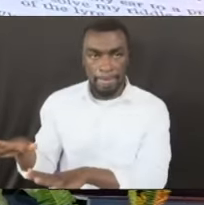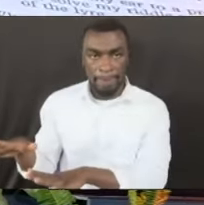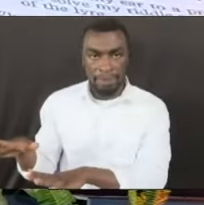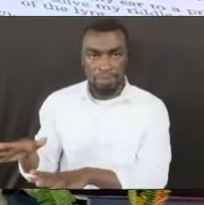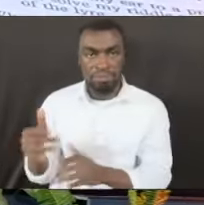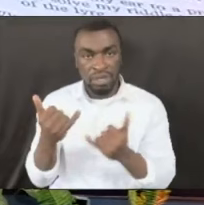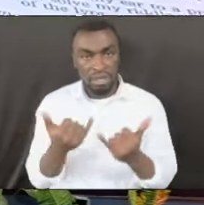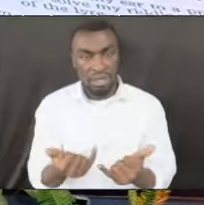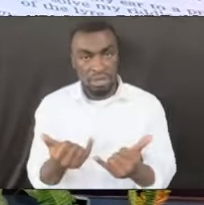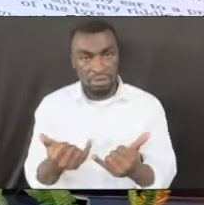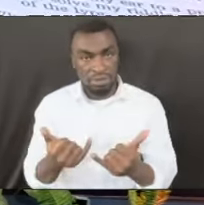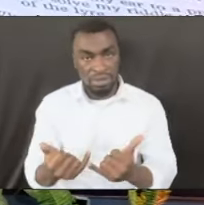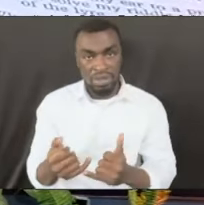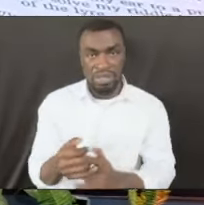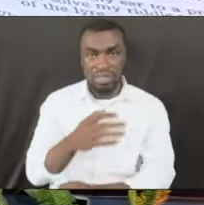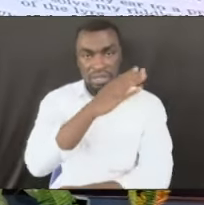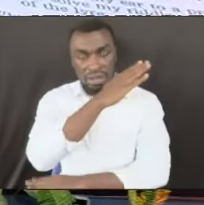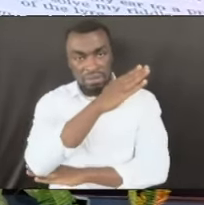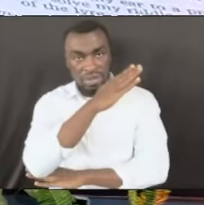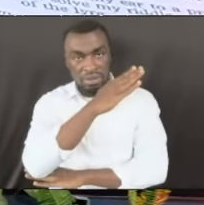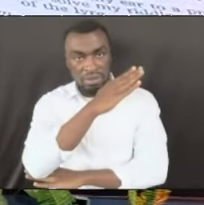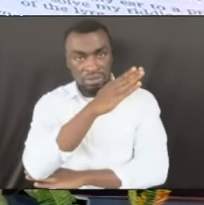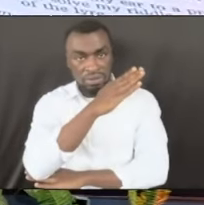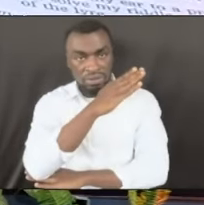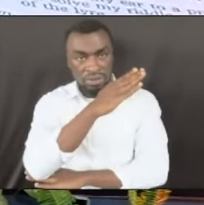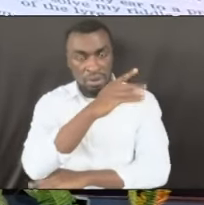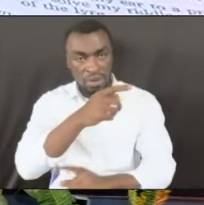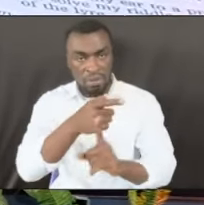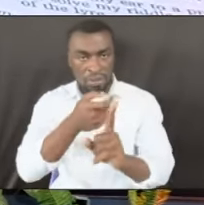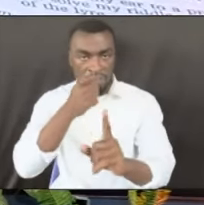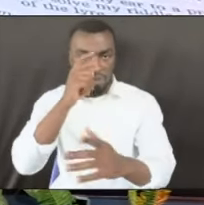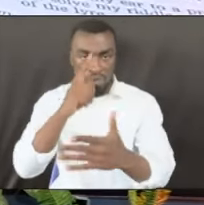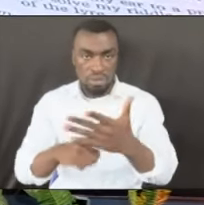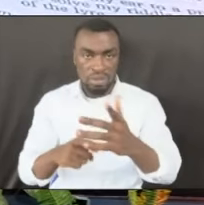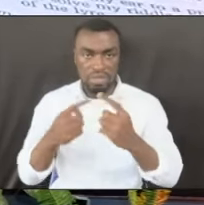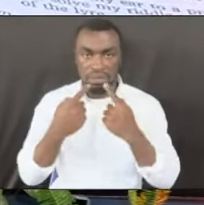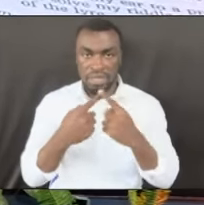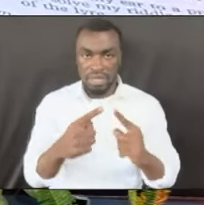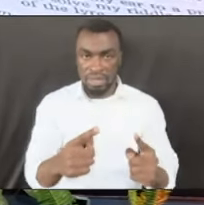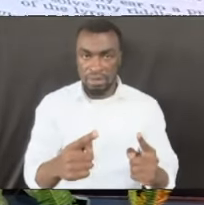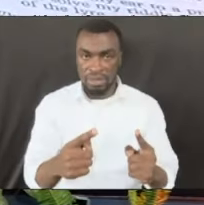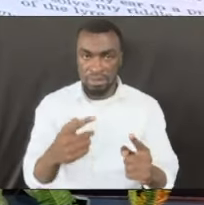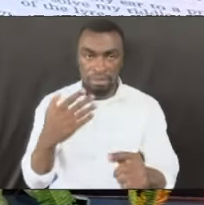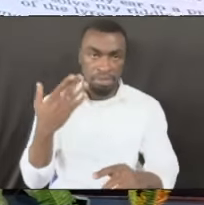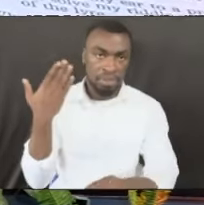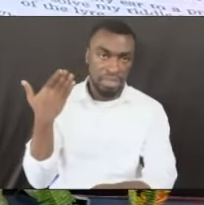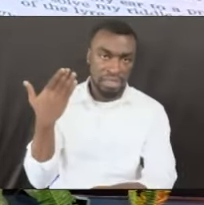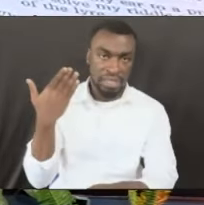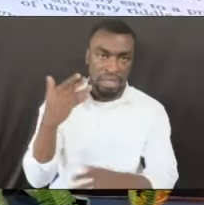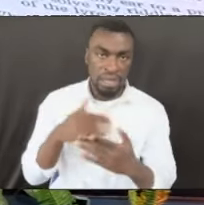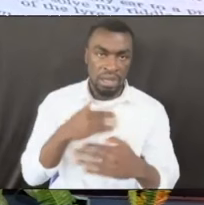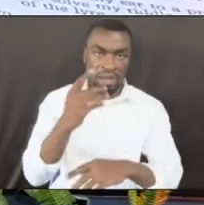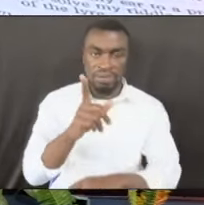Now, this afternoon, from what has been announced, after the lunch break,